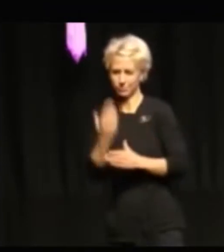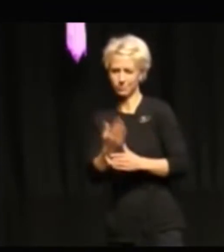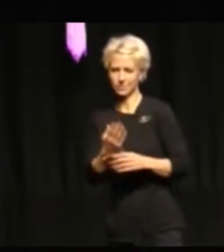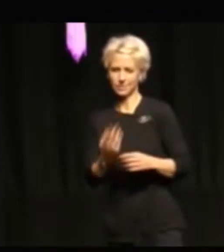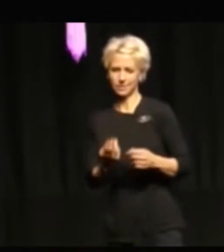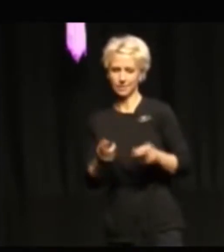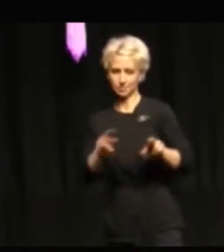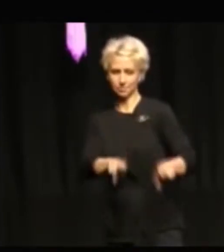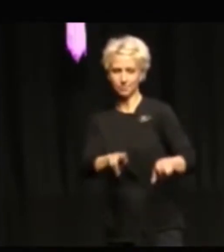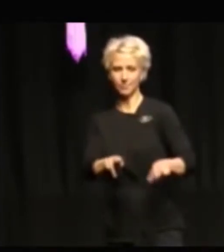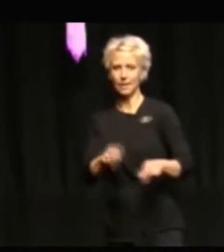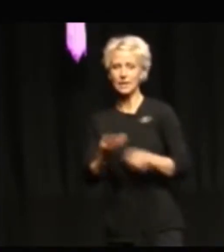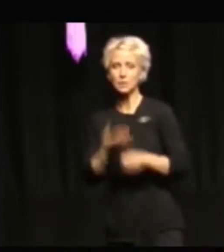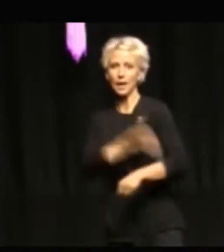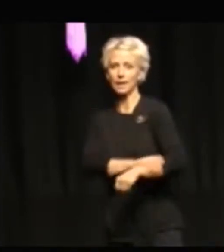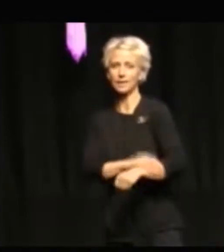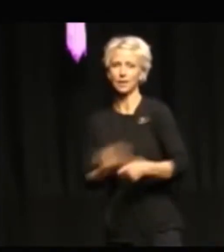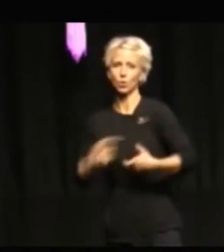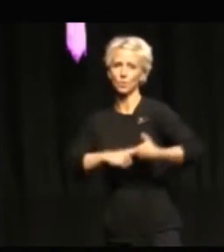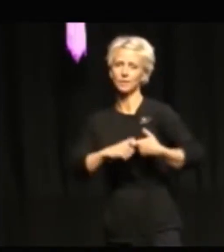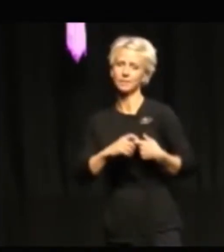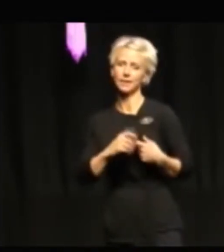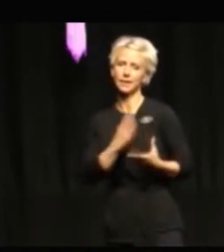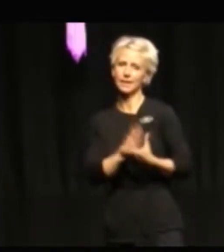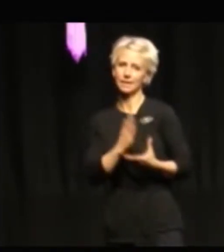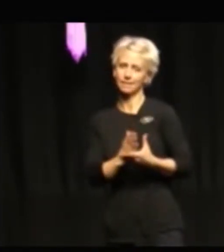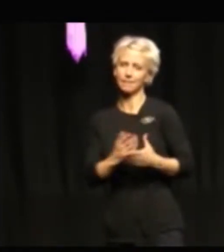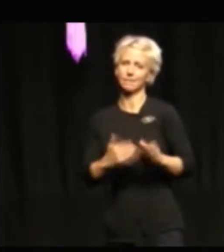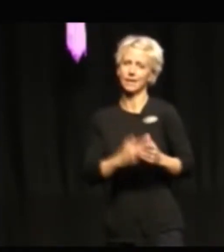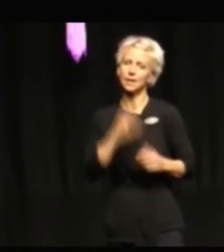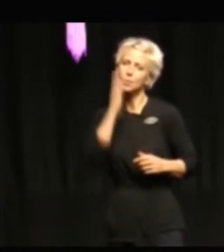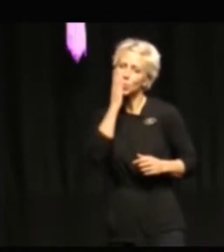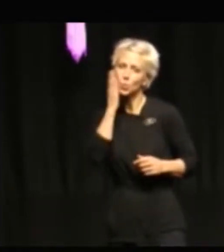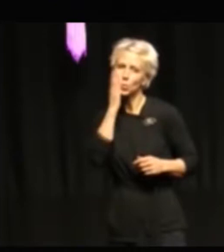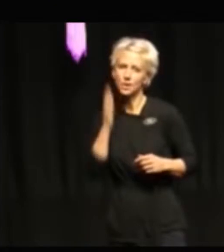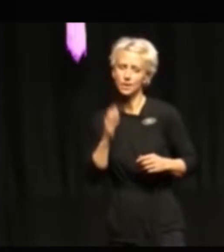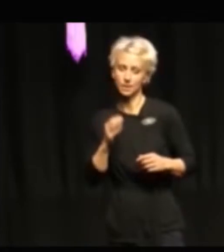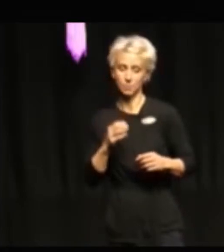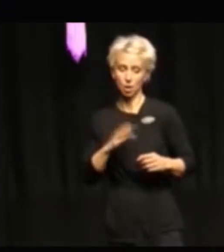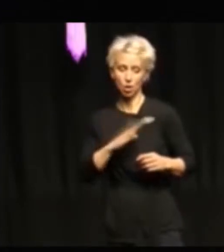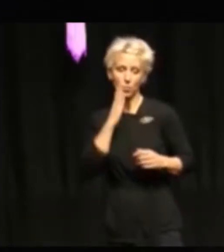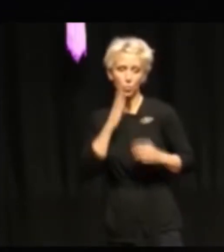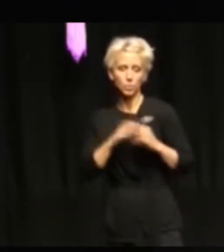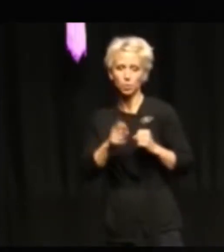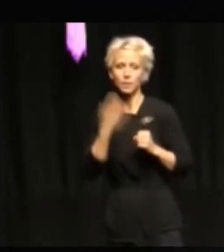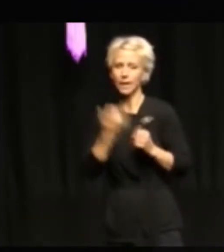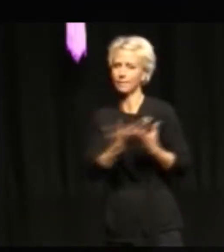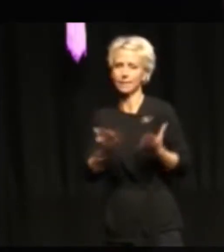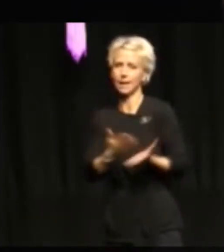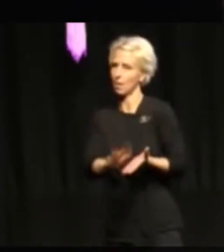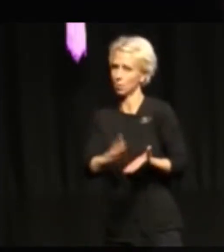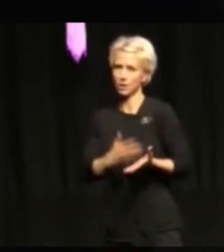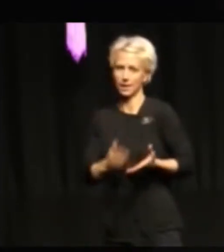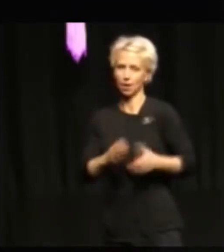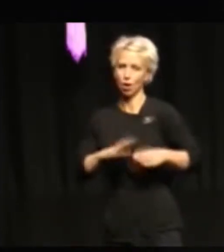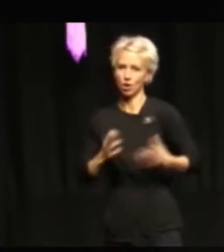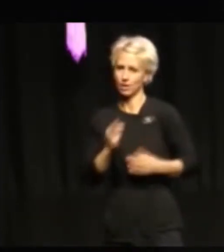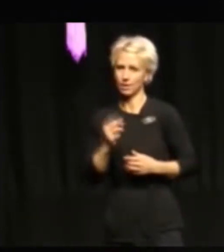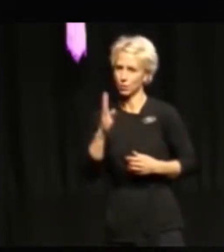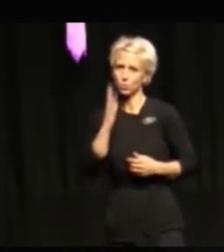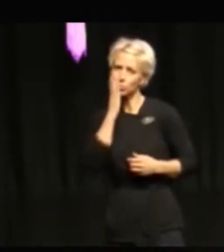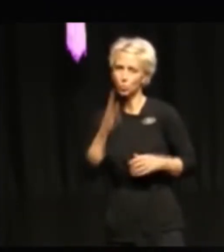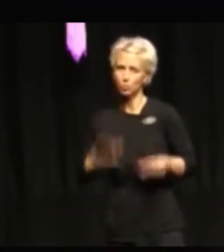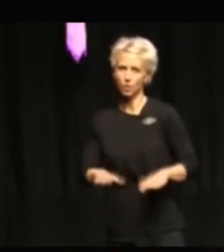during the crisis, a lot of people lost their homes because they couldn't pay their mortgages. And